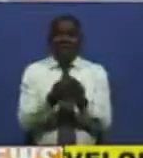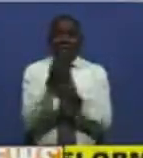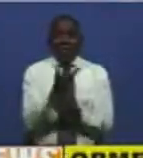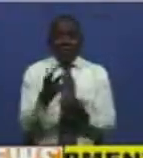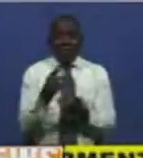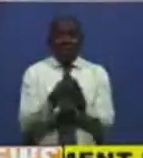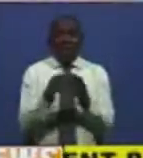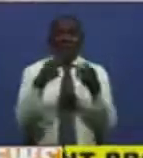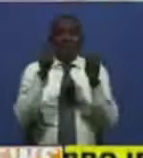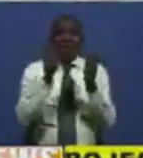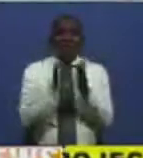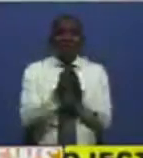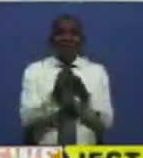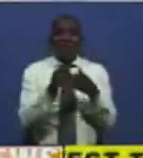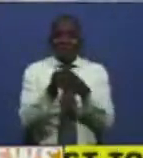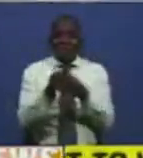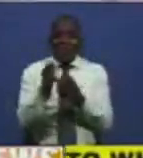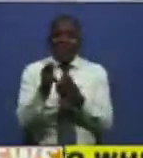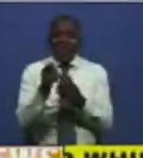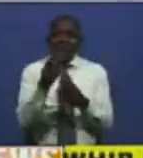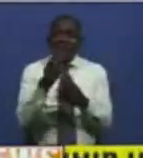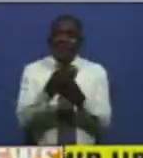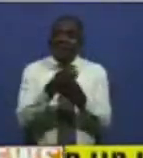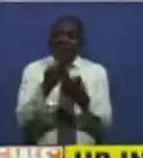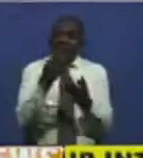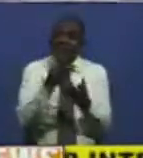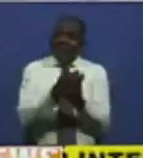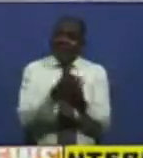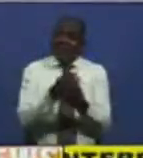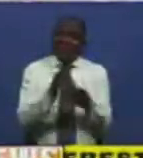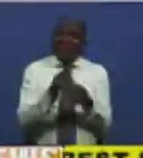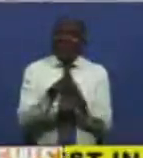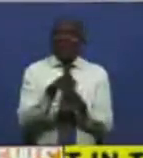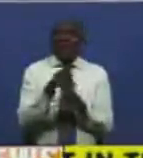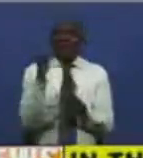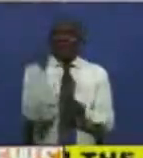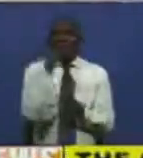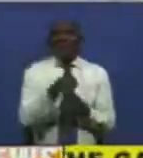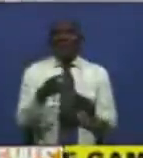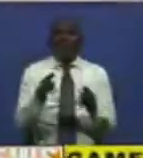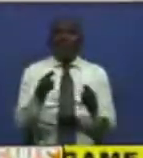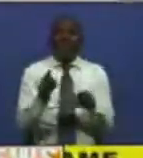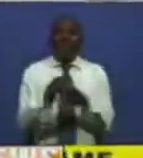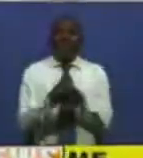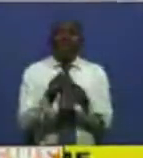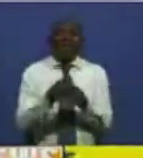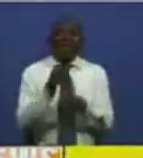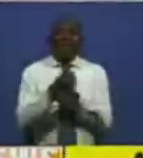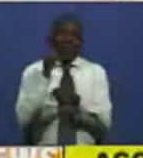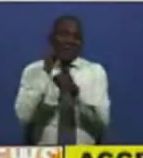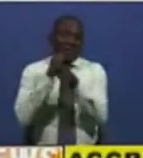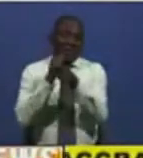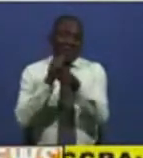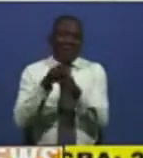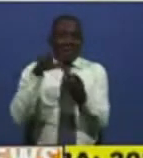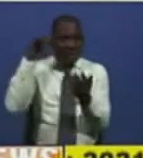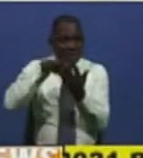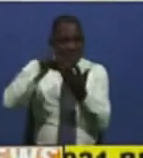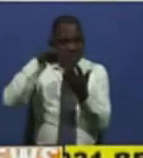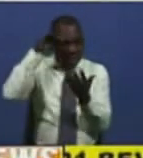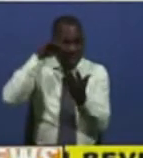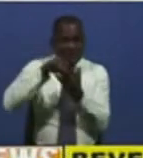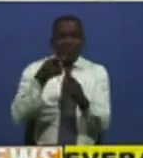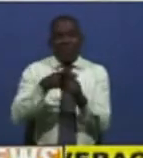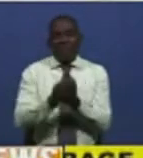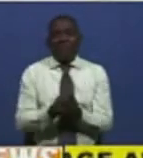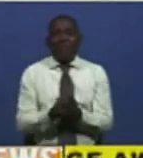events leading to her conviction and sentencing as foolish ways and advised her to learn a lesson from that.